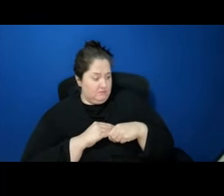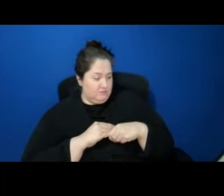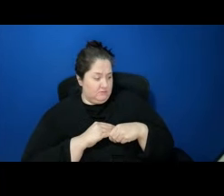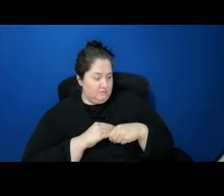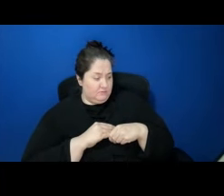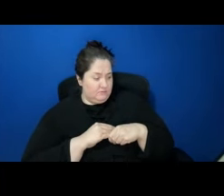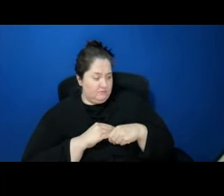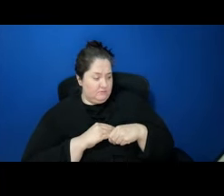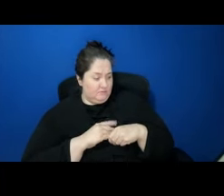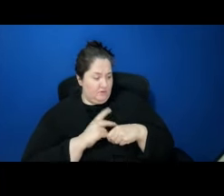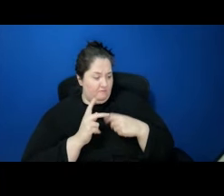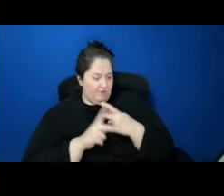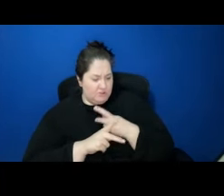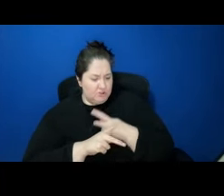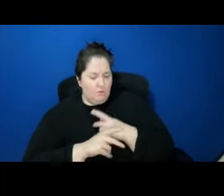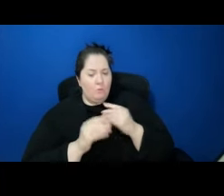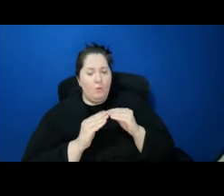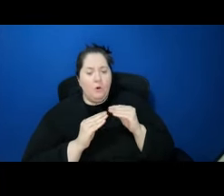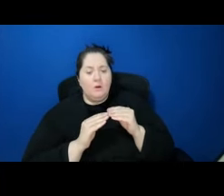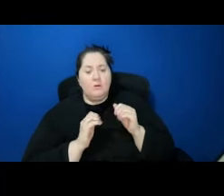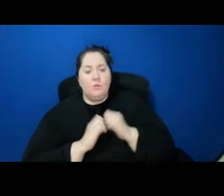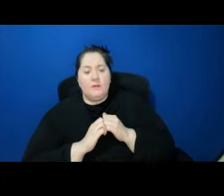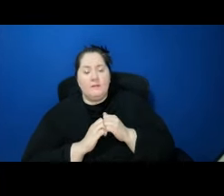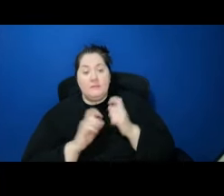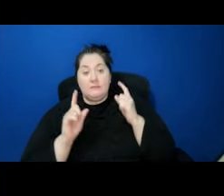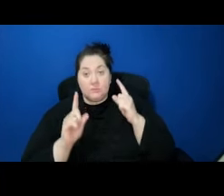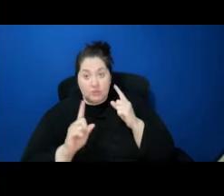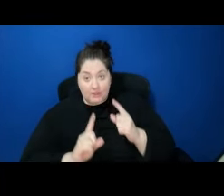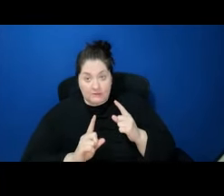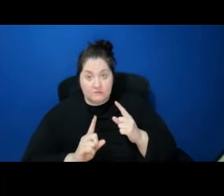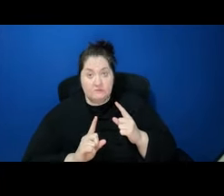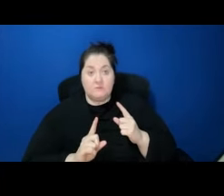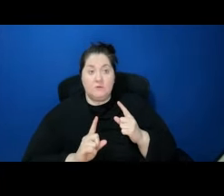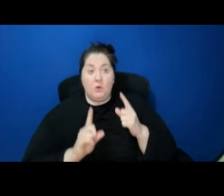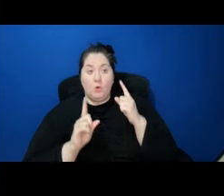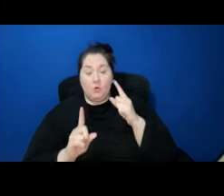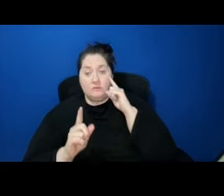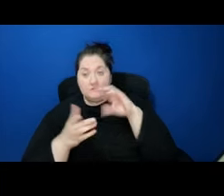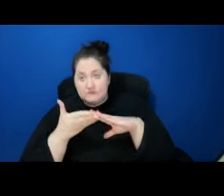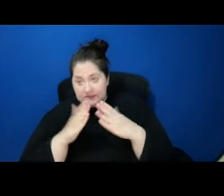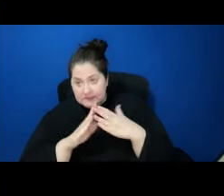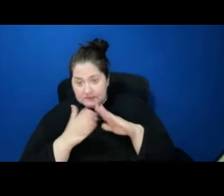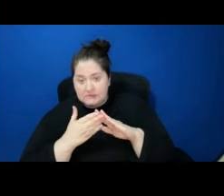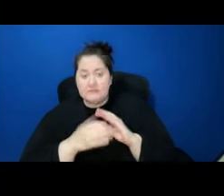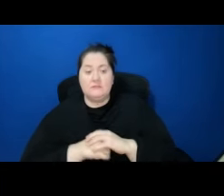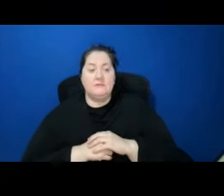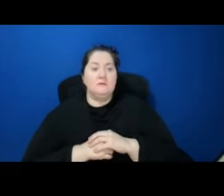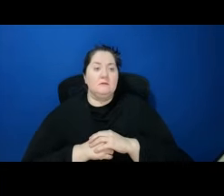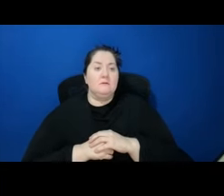and flesh out just in terms of the objectives and the goals of the city and